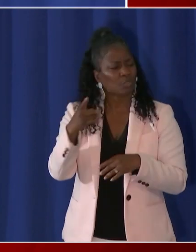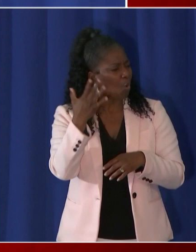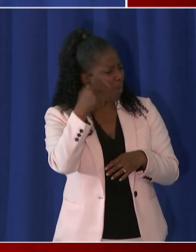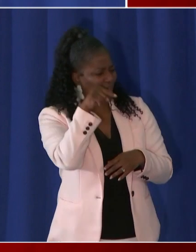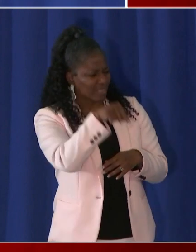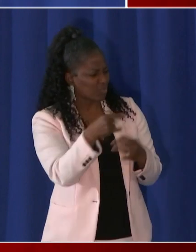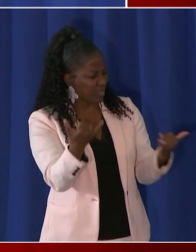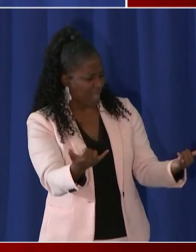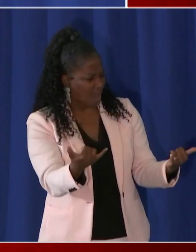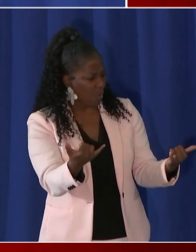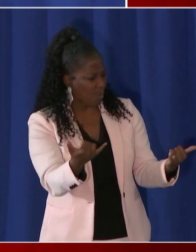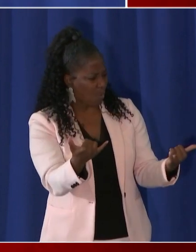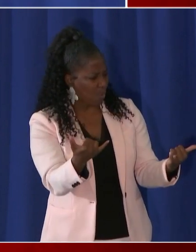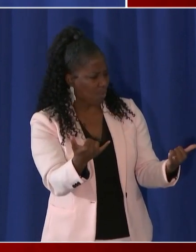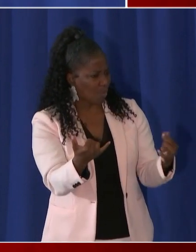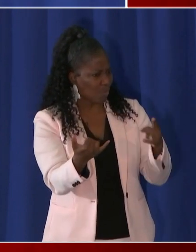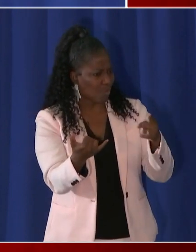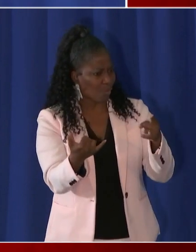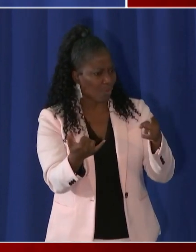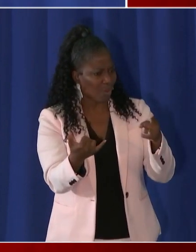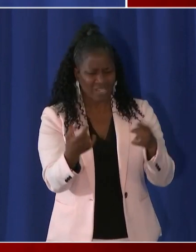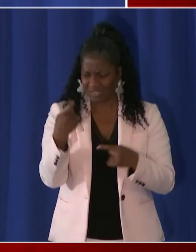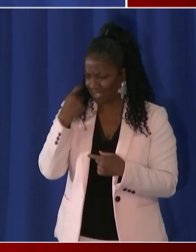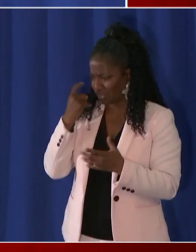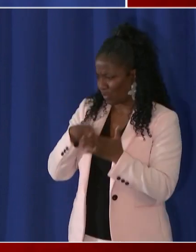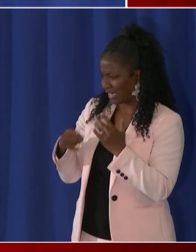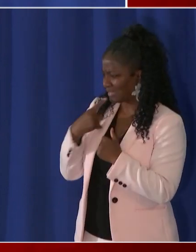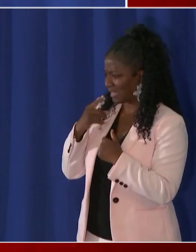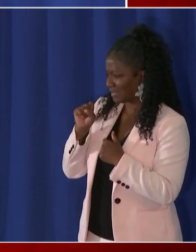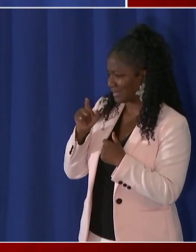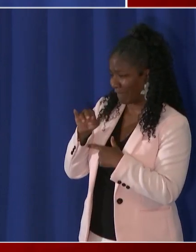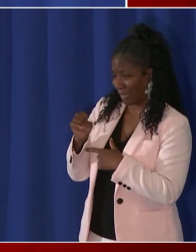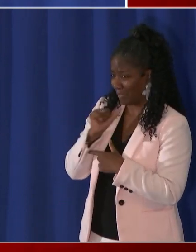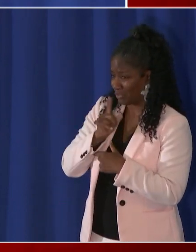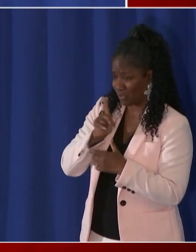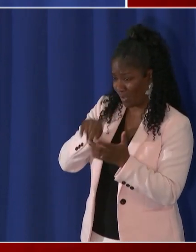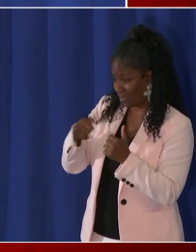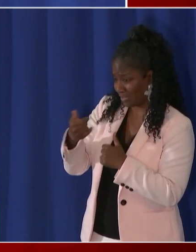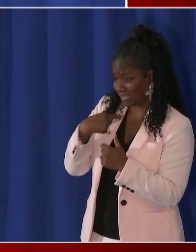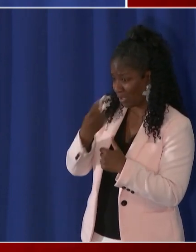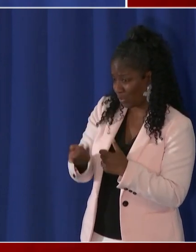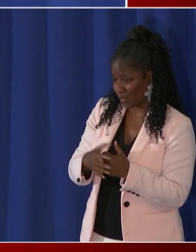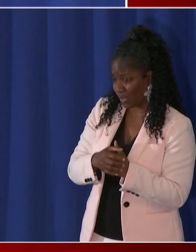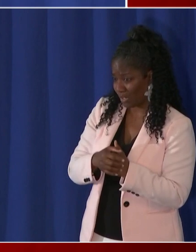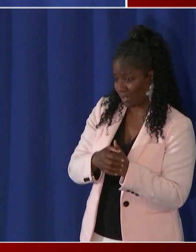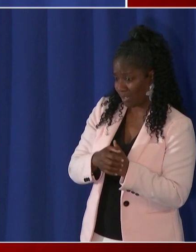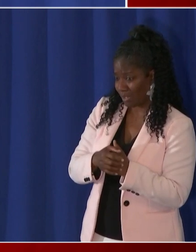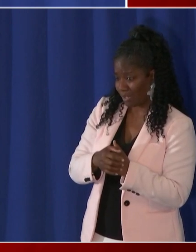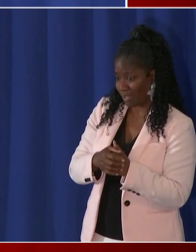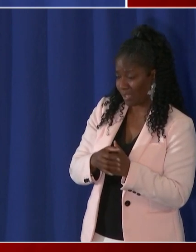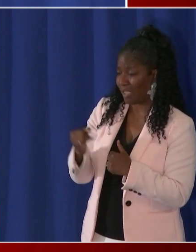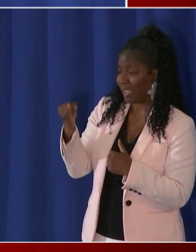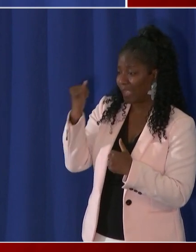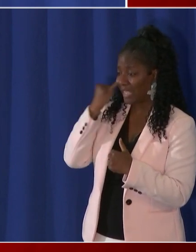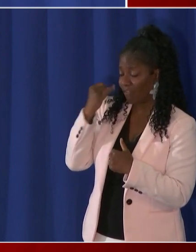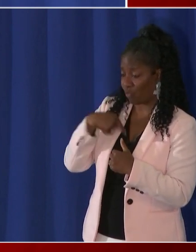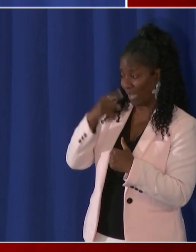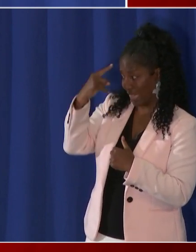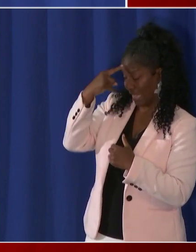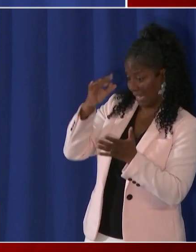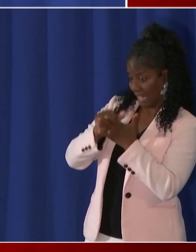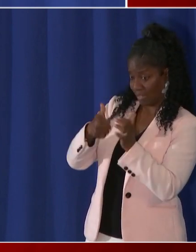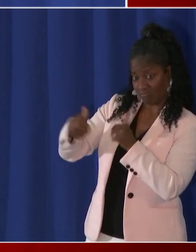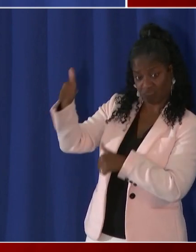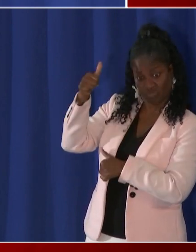why this one now? Just what I said, Stephanie. I don't know what else to tell you. That if we think that the chief